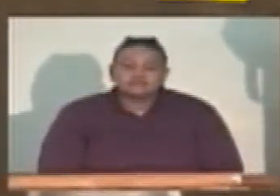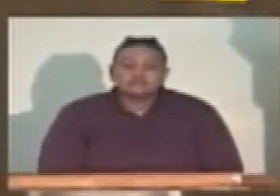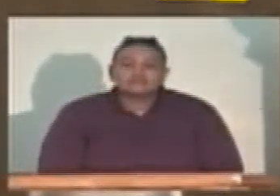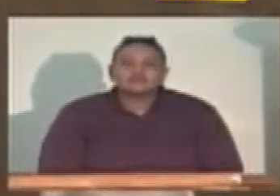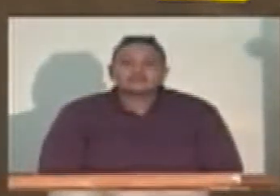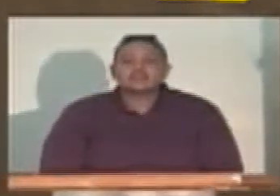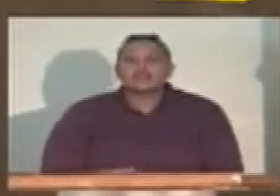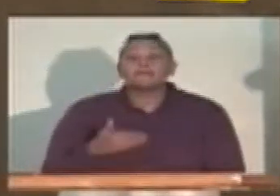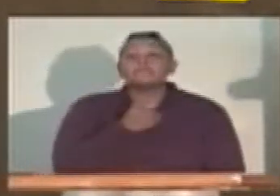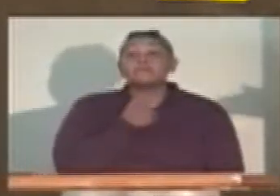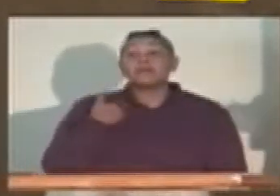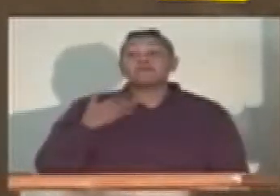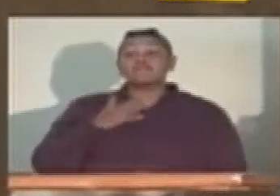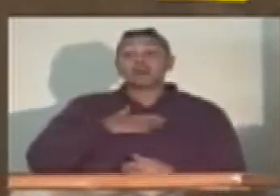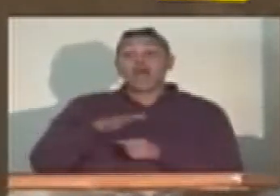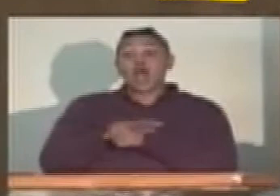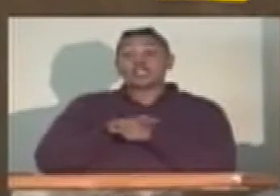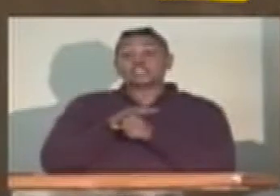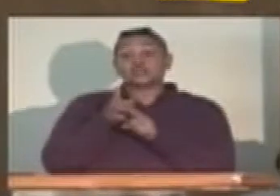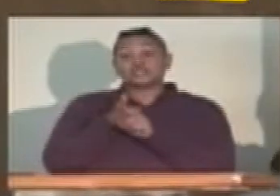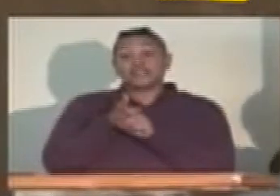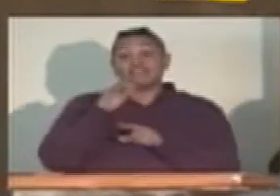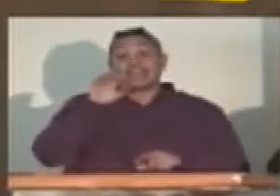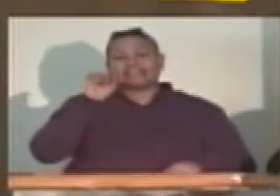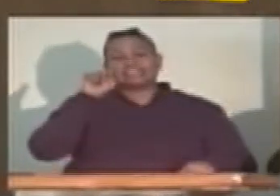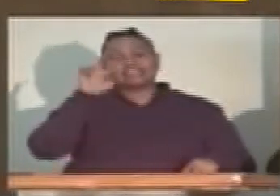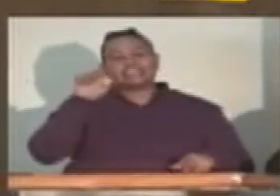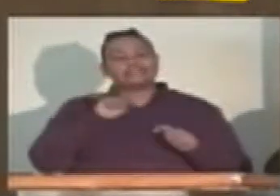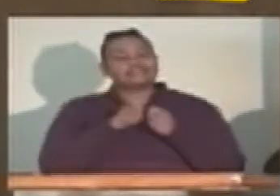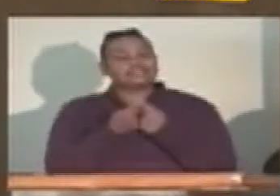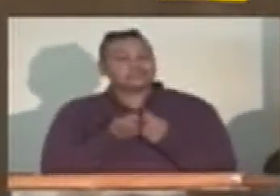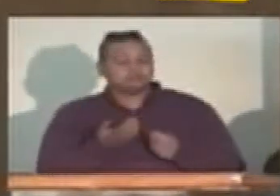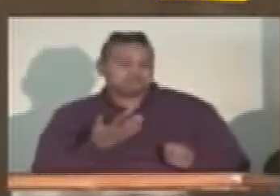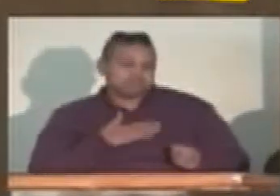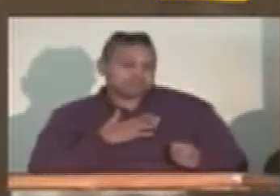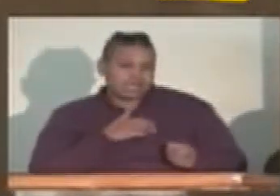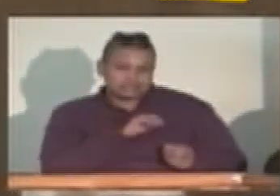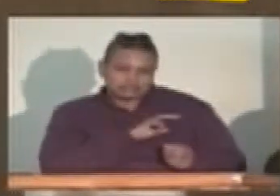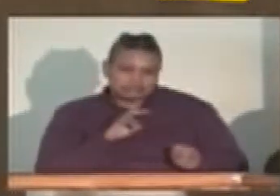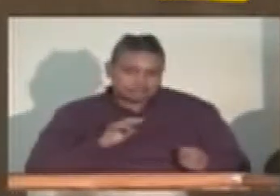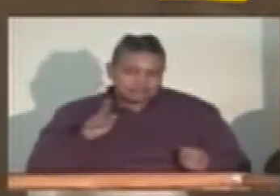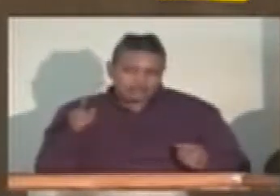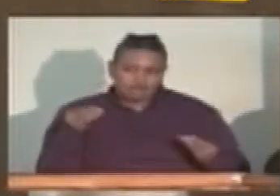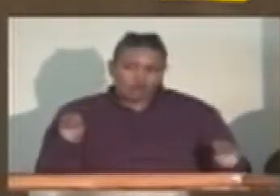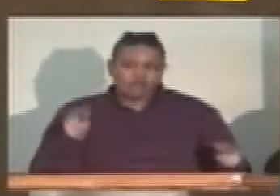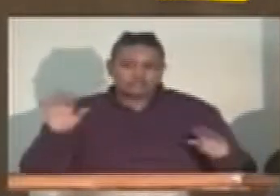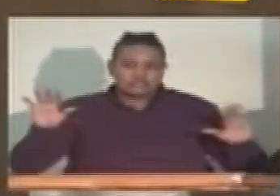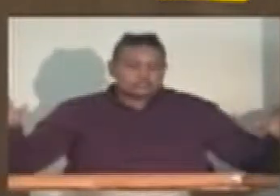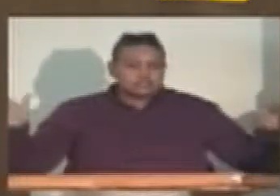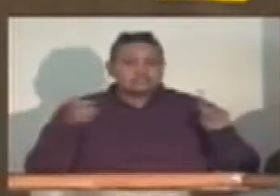The members of my constituency executive, my staff at the office,